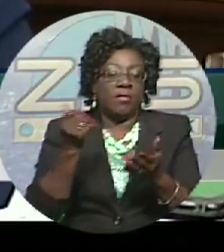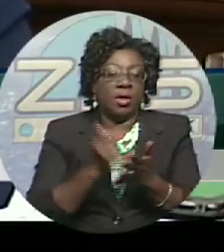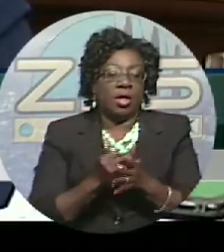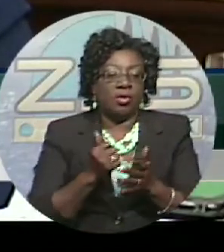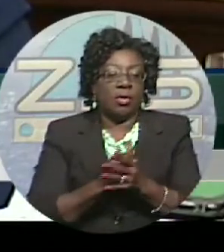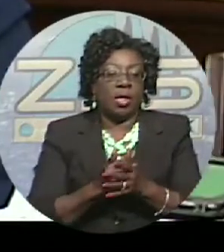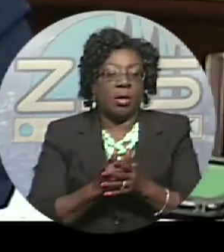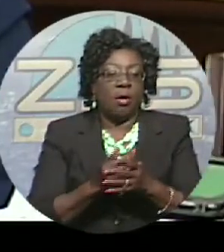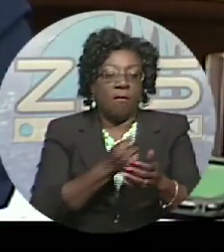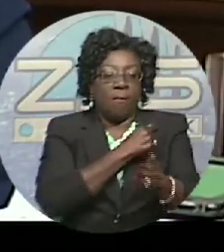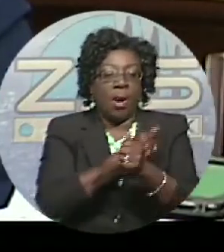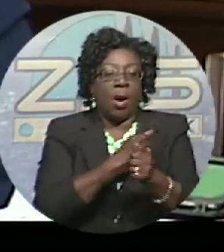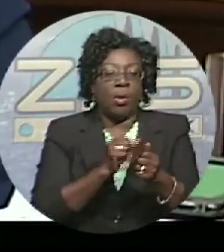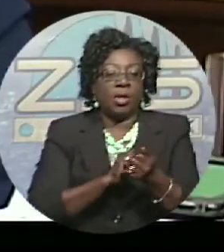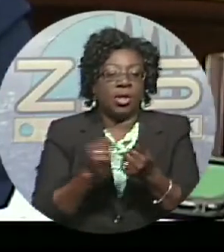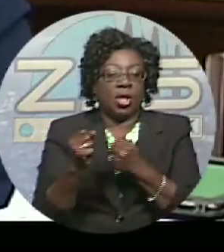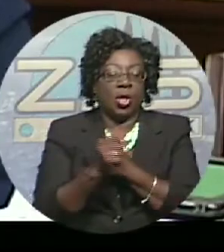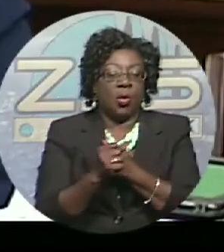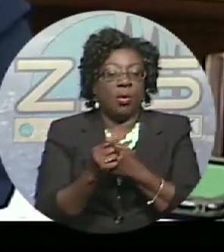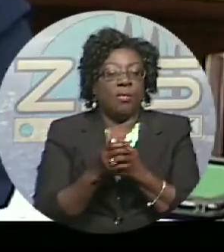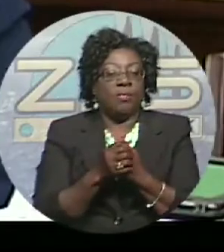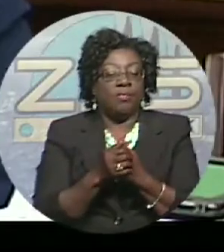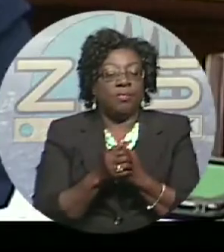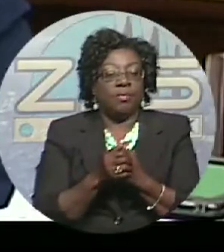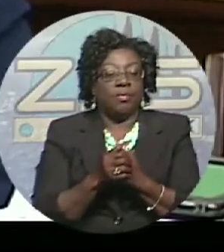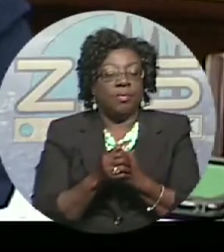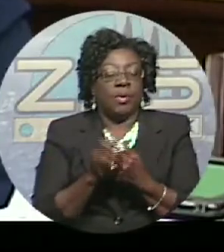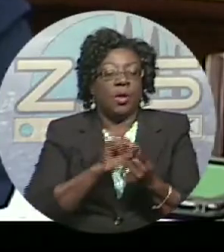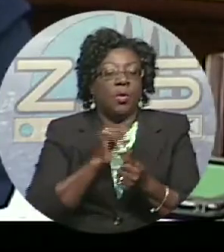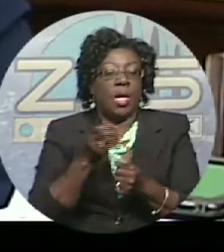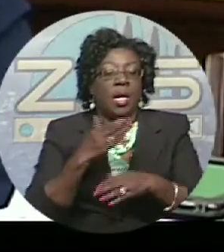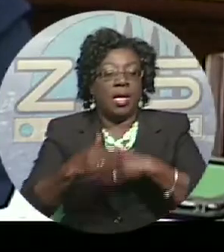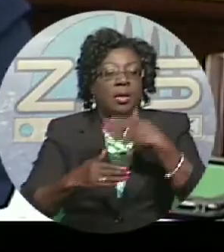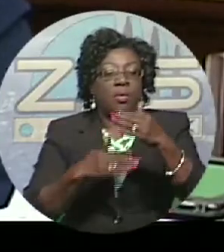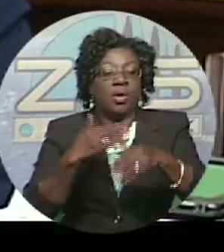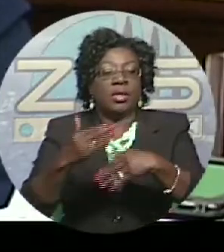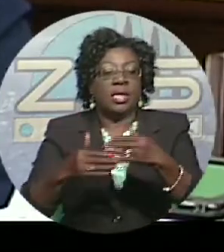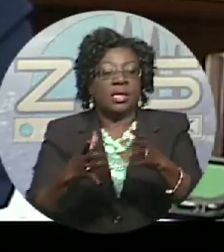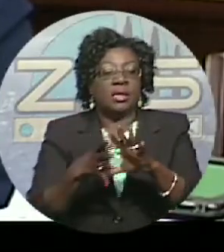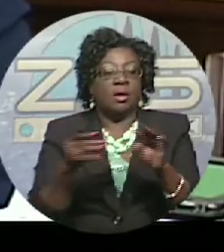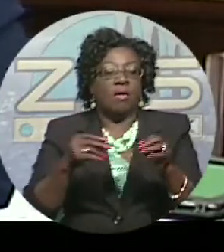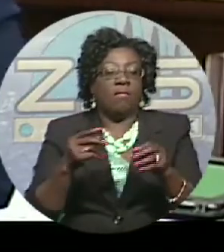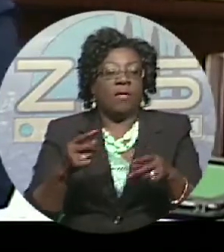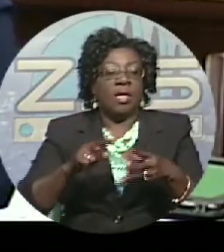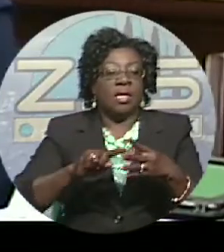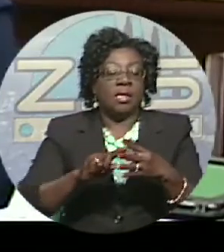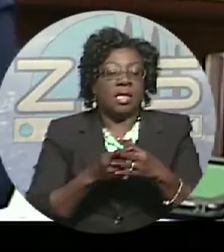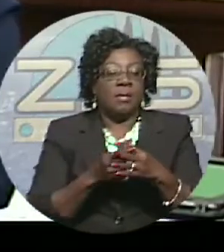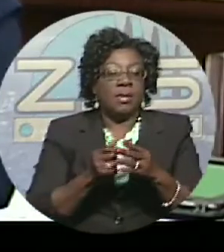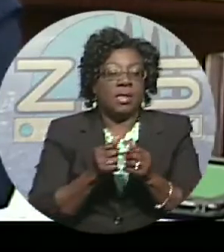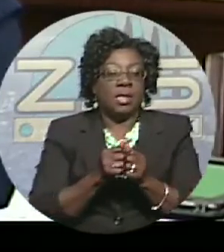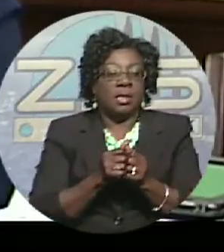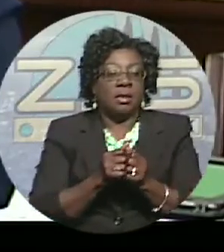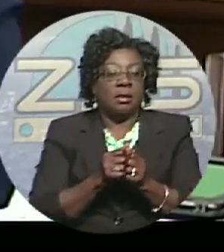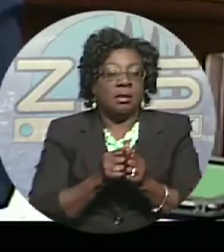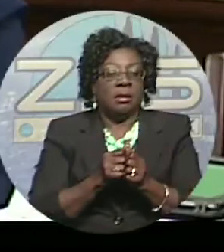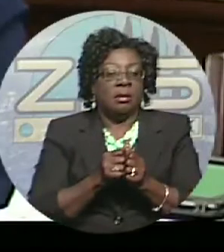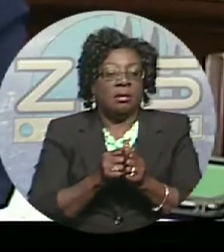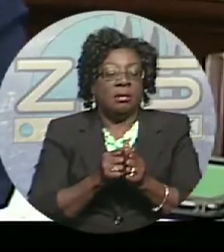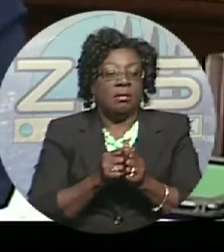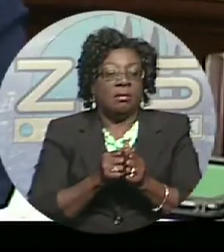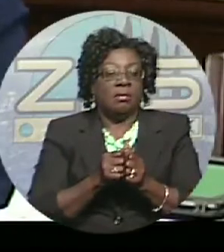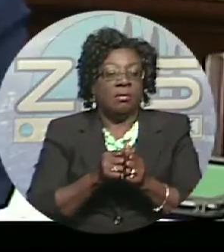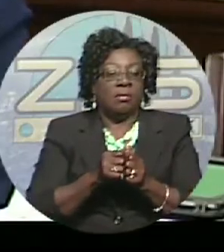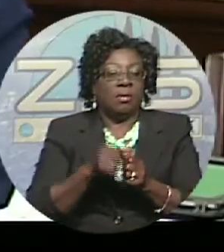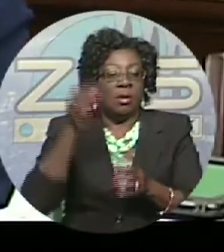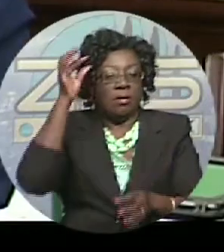Secure. At the same time, we are in the process of establishing a transition committee as per the